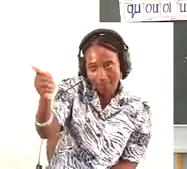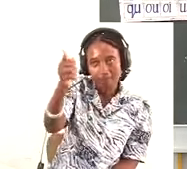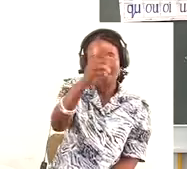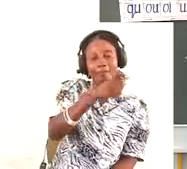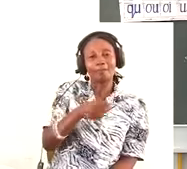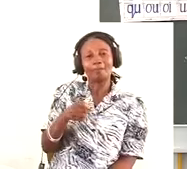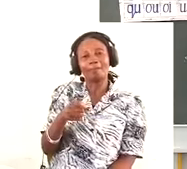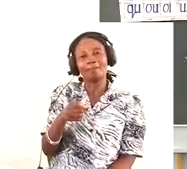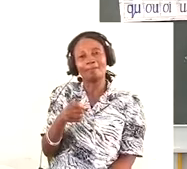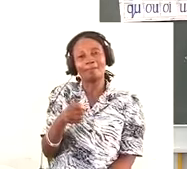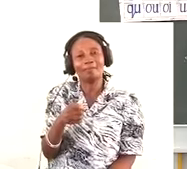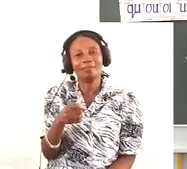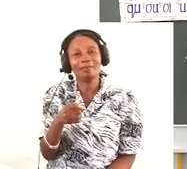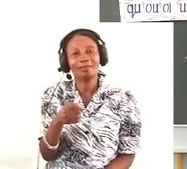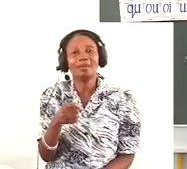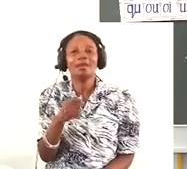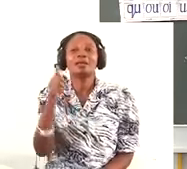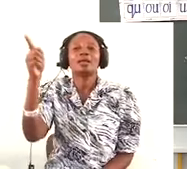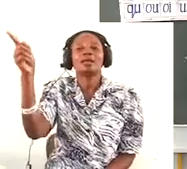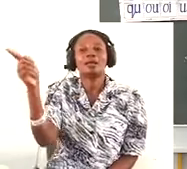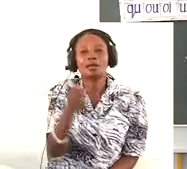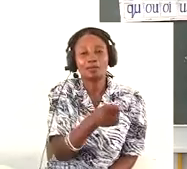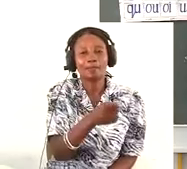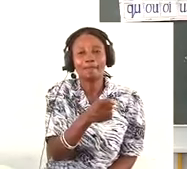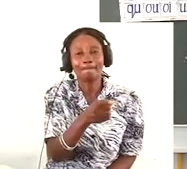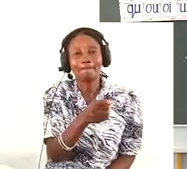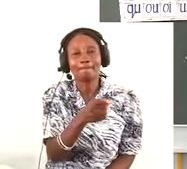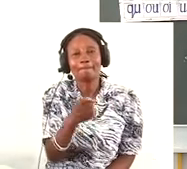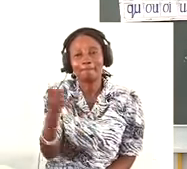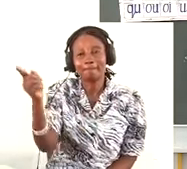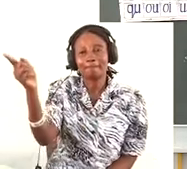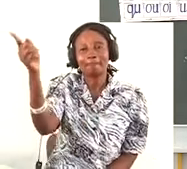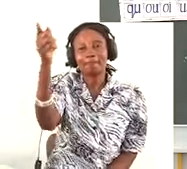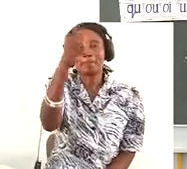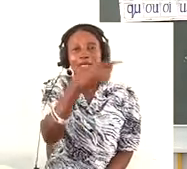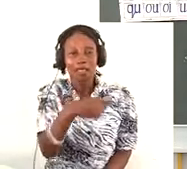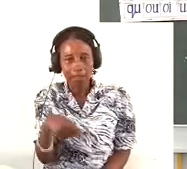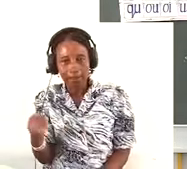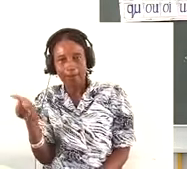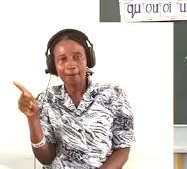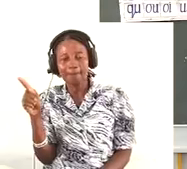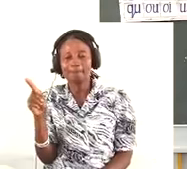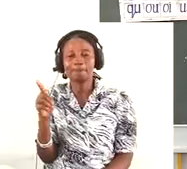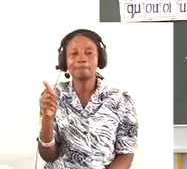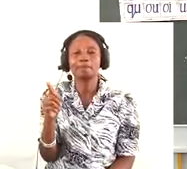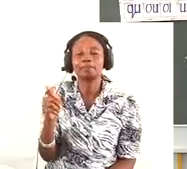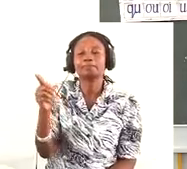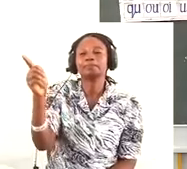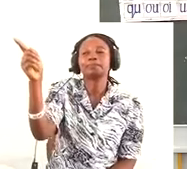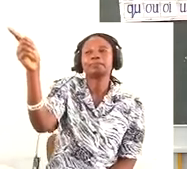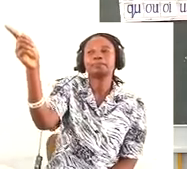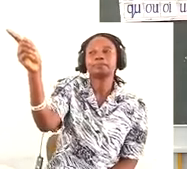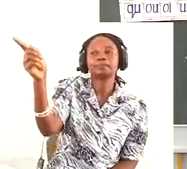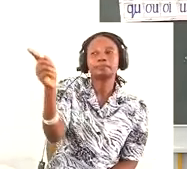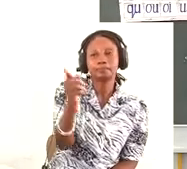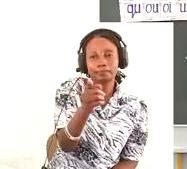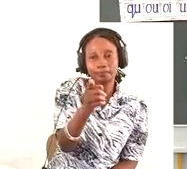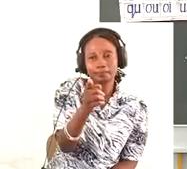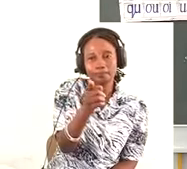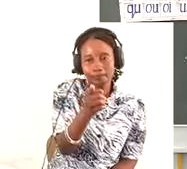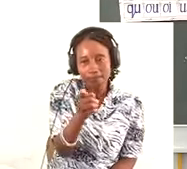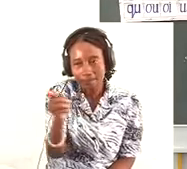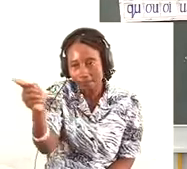and around. Another one, please. Across and